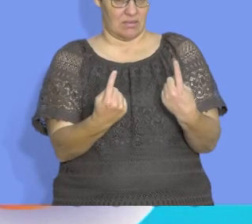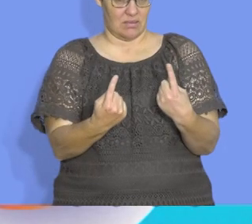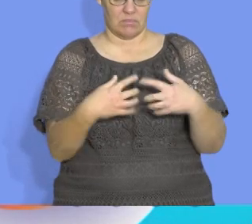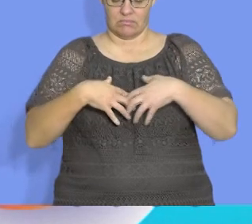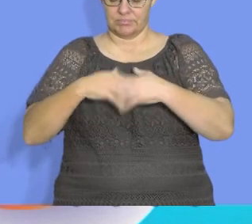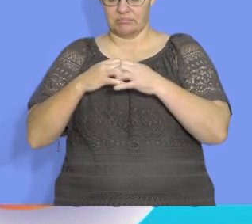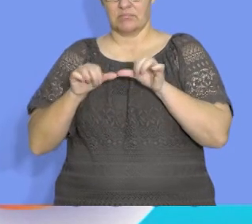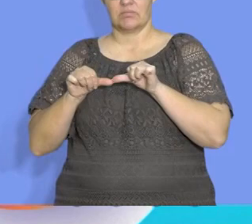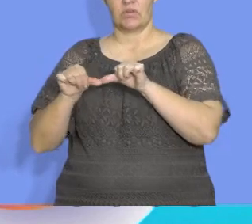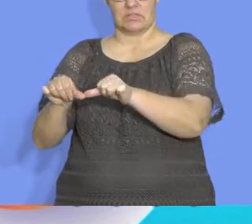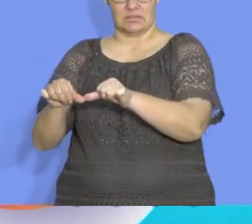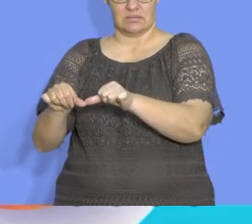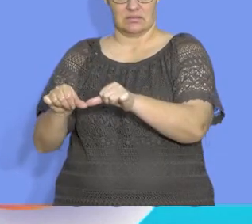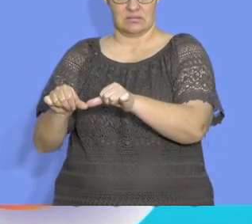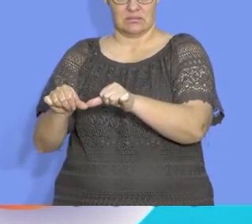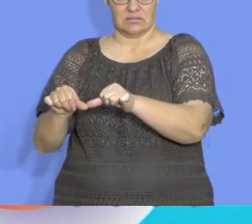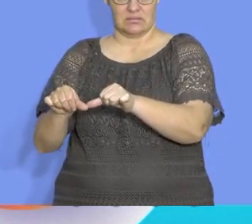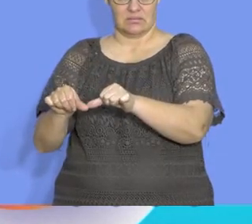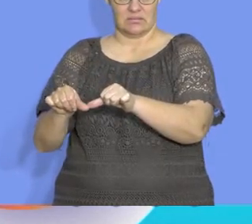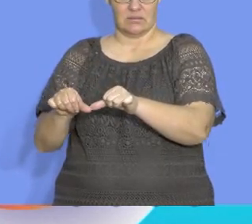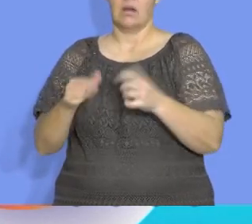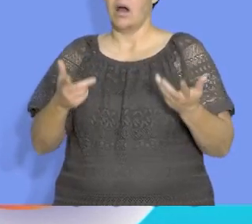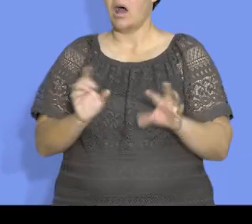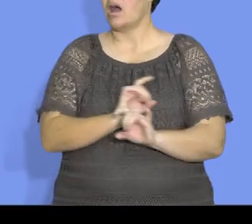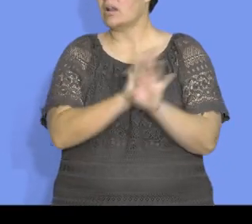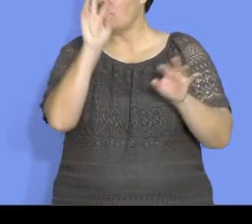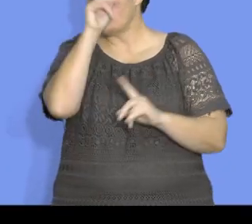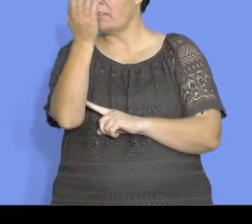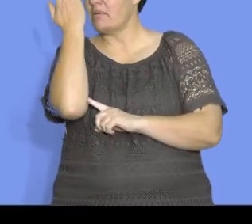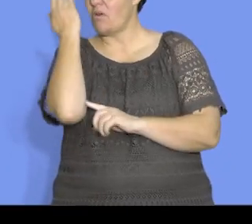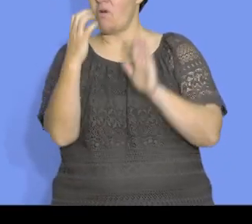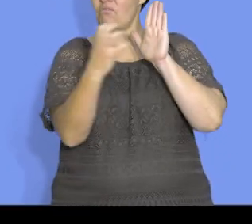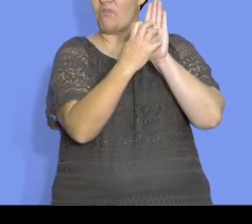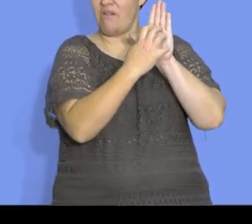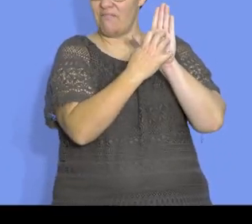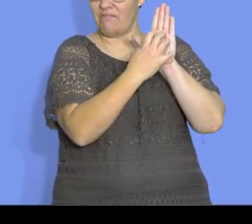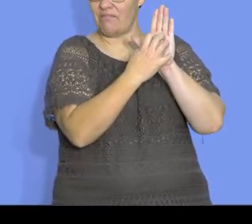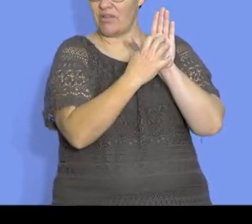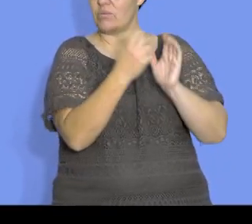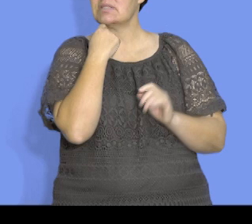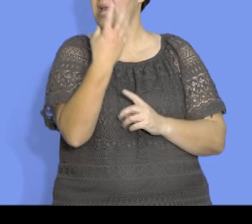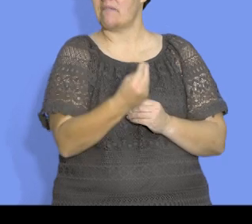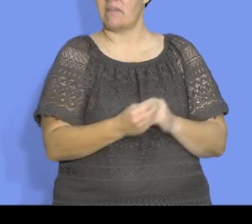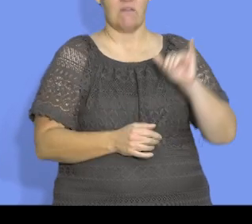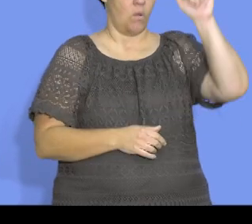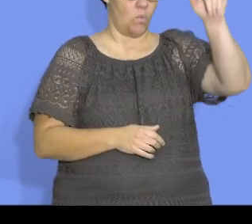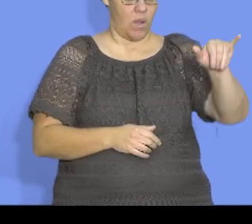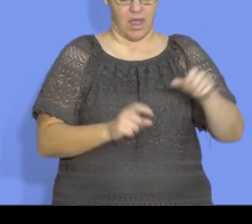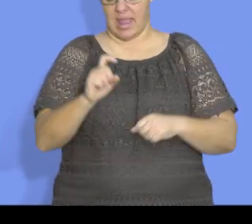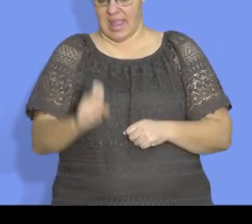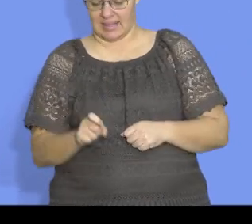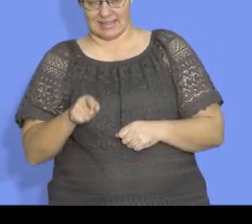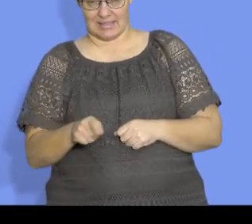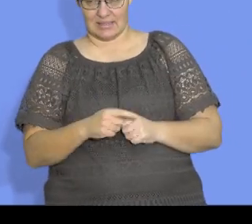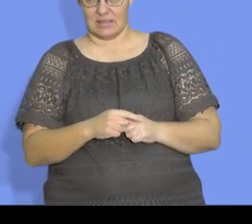to give you a constant. Well, if you remember clearly when we spoke about graphs earlier, we said if we had y